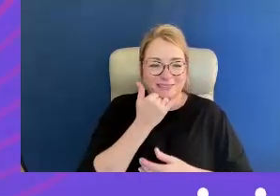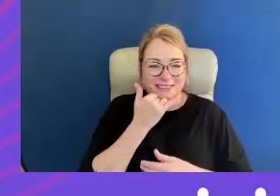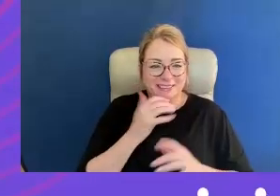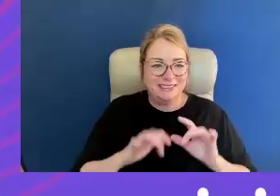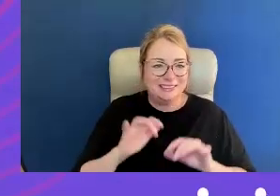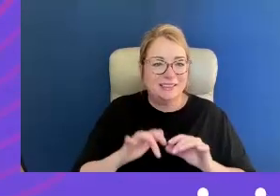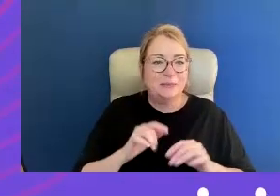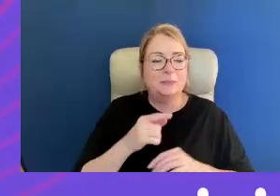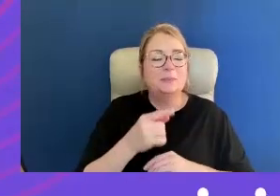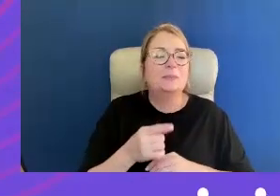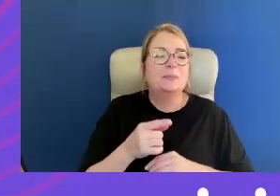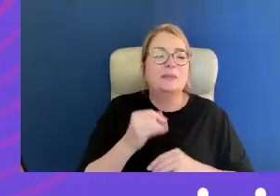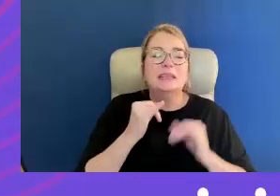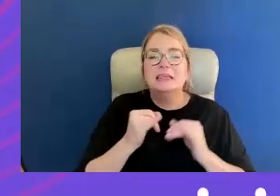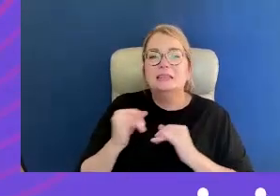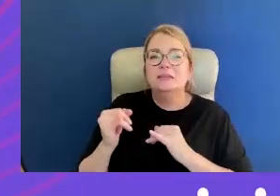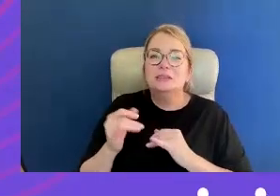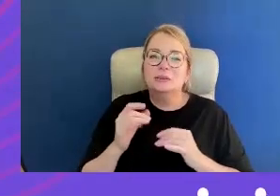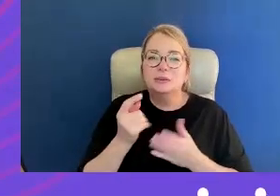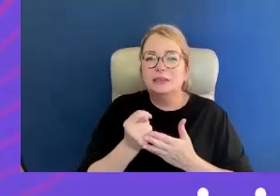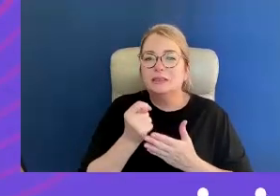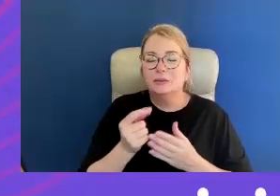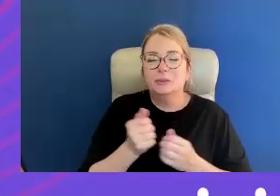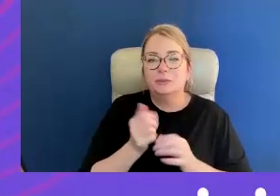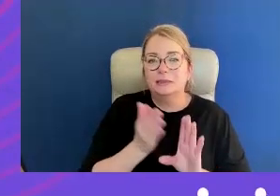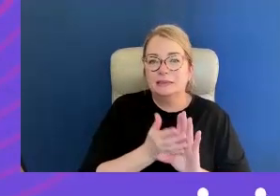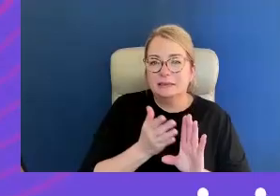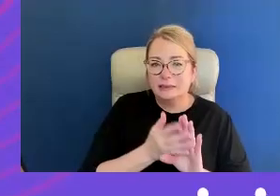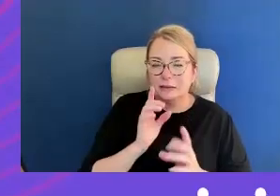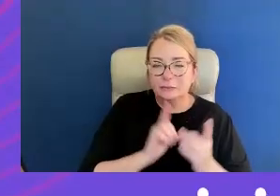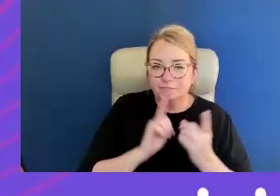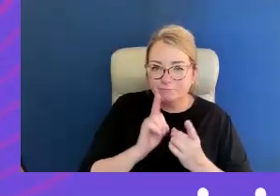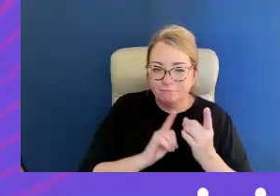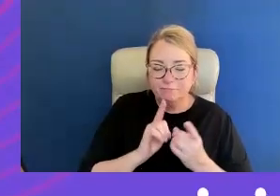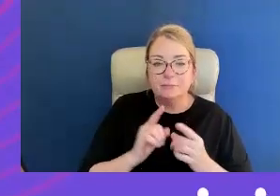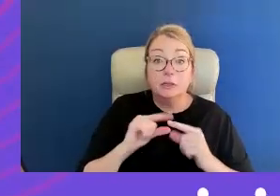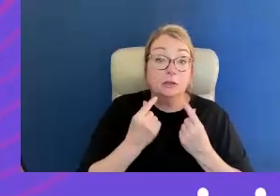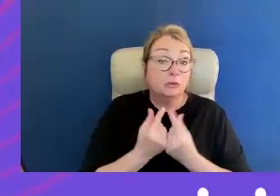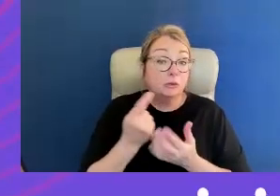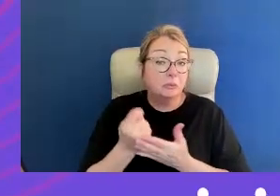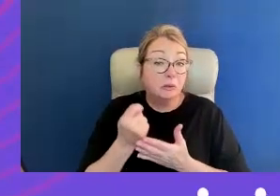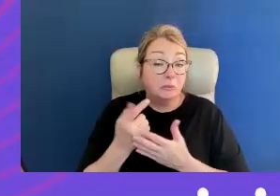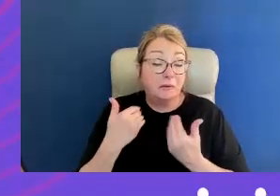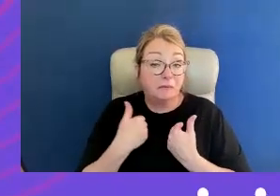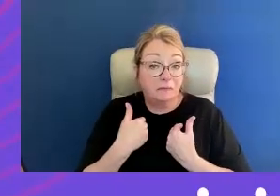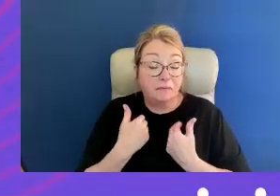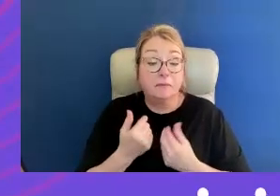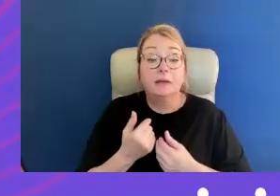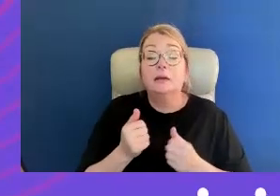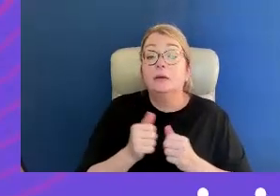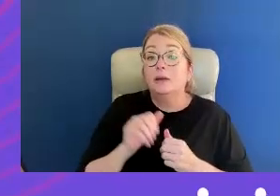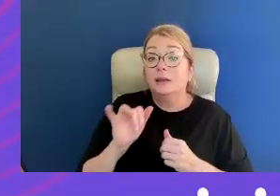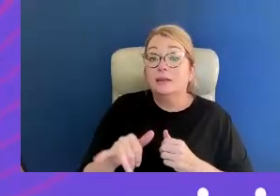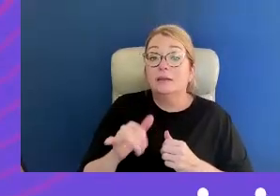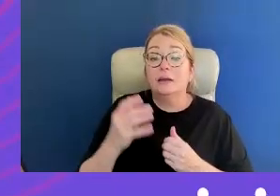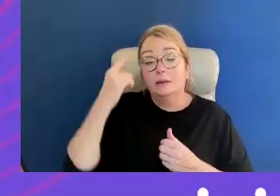individual therapy with a one-on-one counselor or psychologist as you need. You can also do group therapy, and with group therapy, these